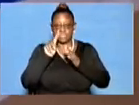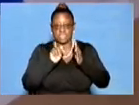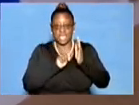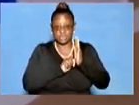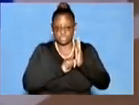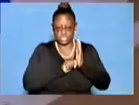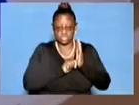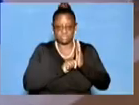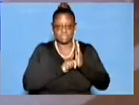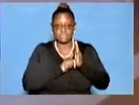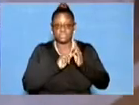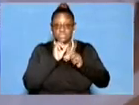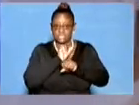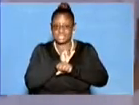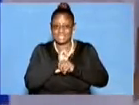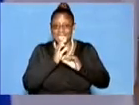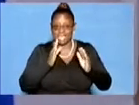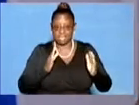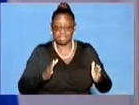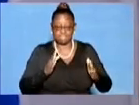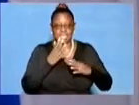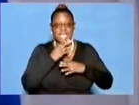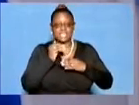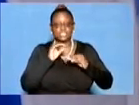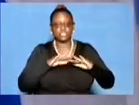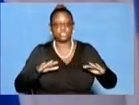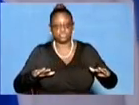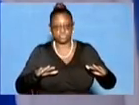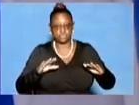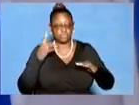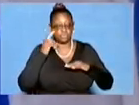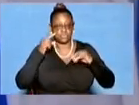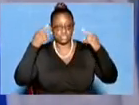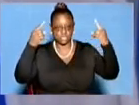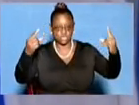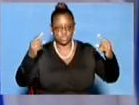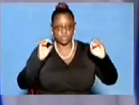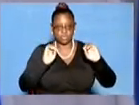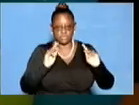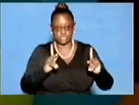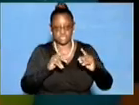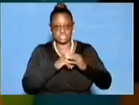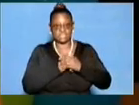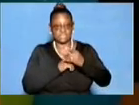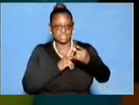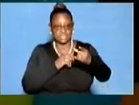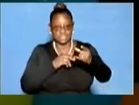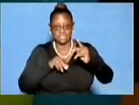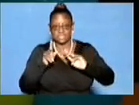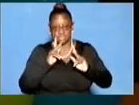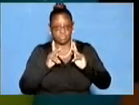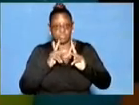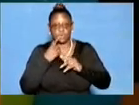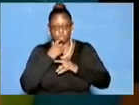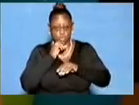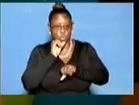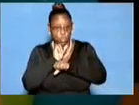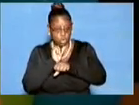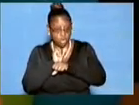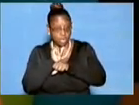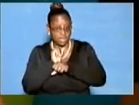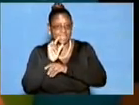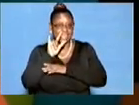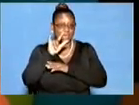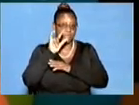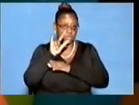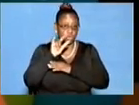staff and their children to educational opportunities and scholarships. There are those people who work at the airport who themselves